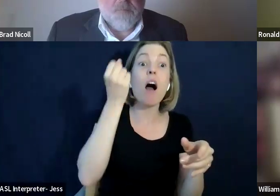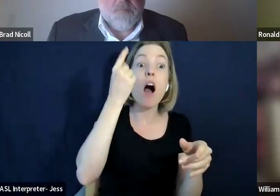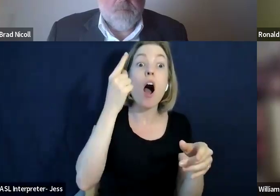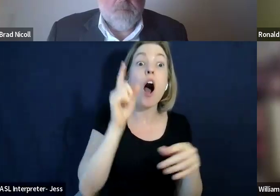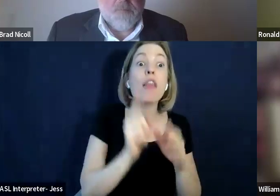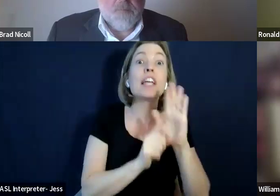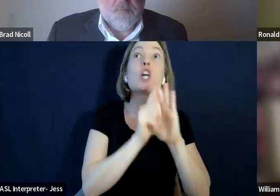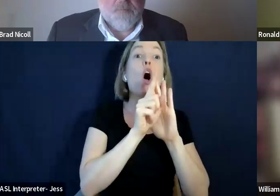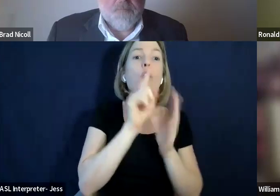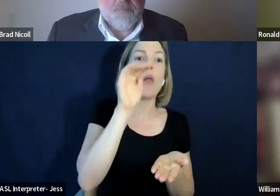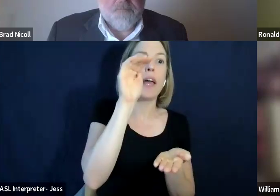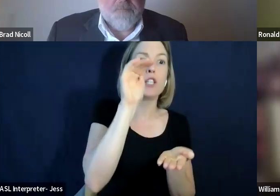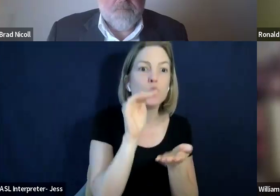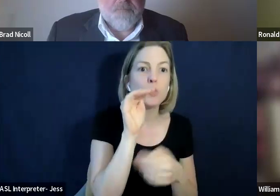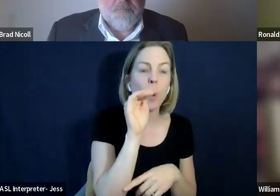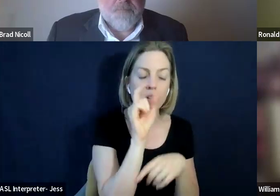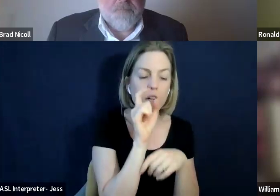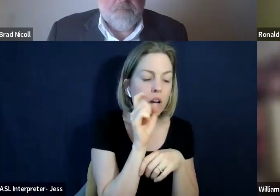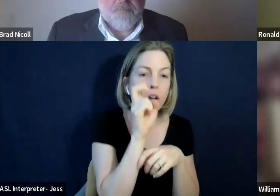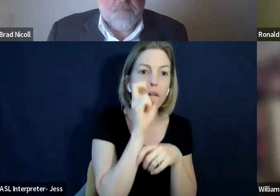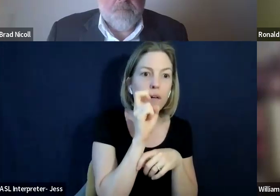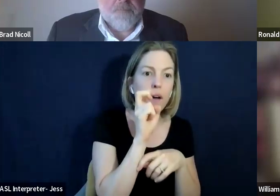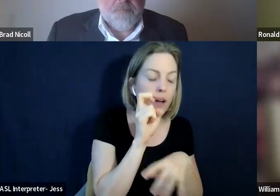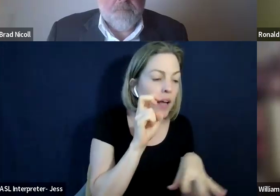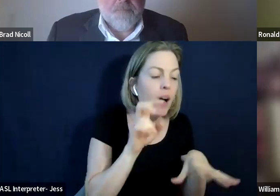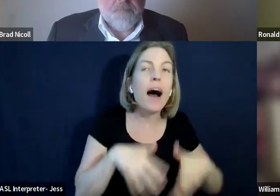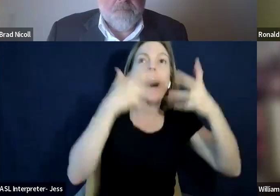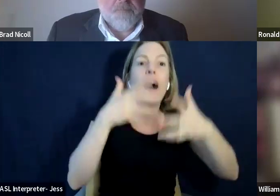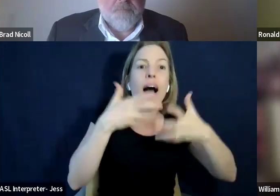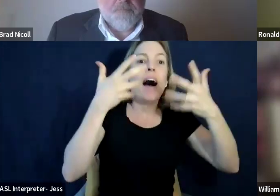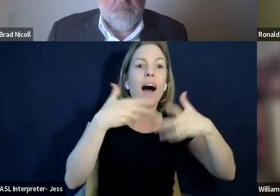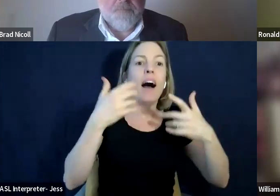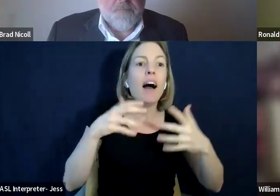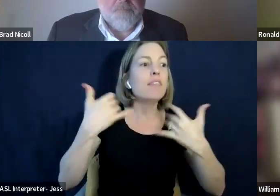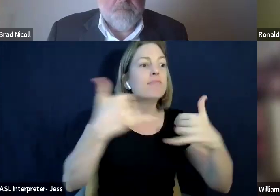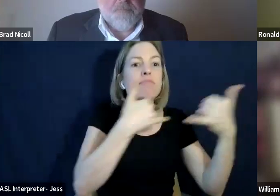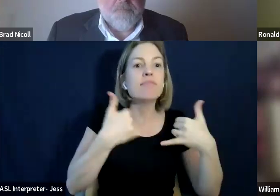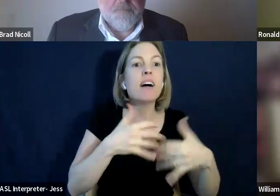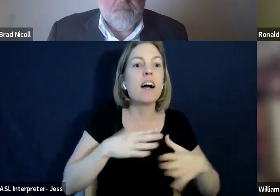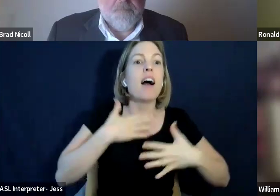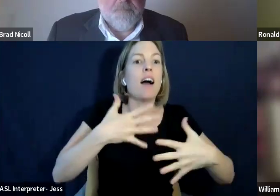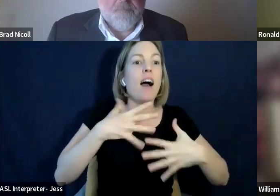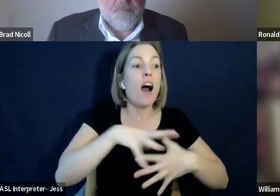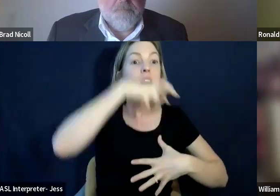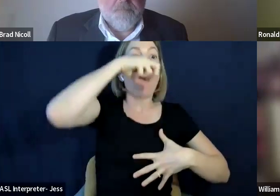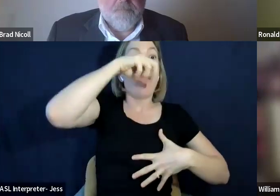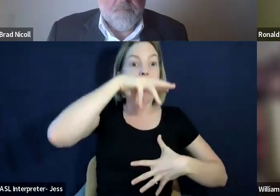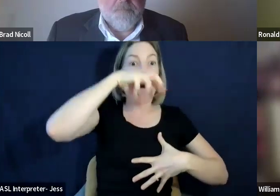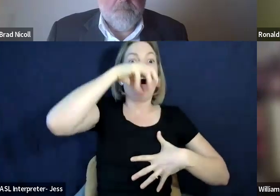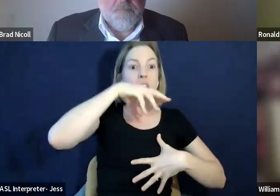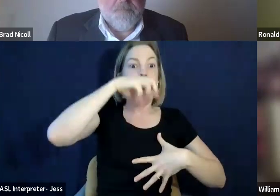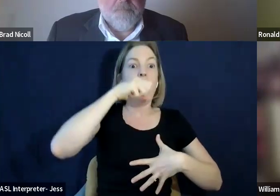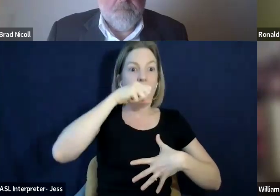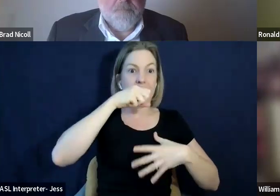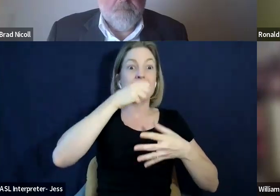are running around, breathing heavily as they stir up the dust. They're also growing, which means that their cells are reproducing